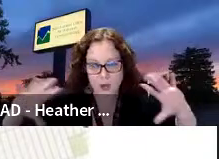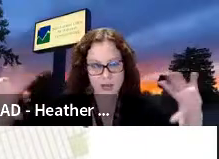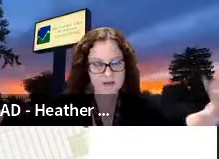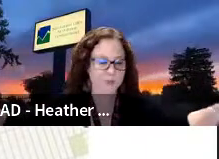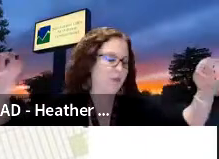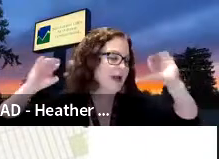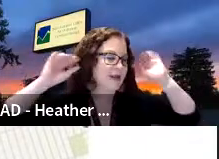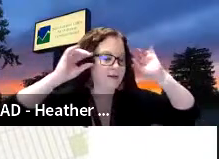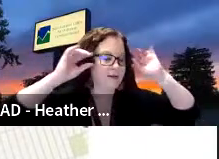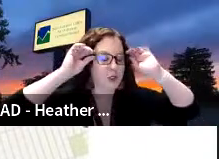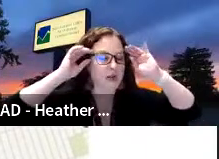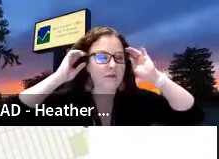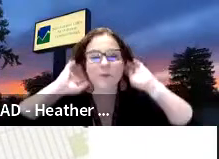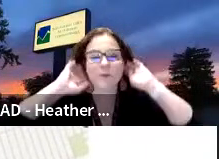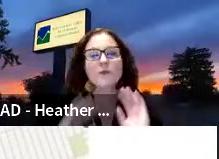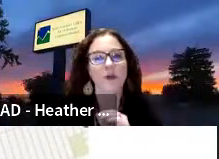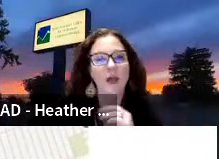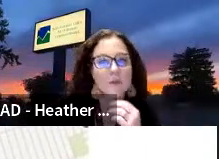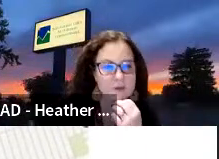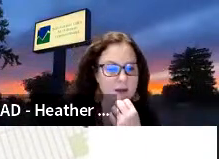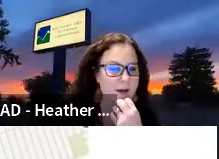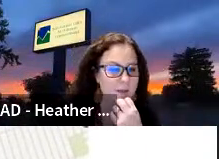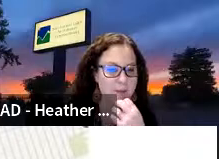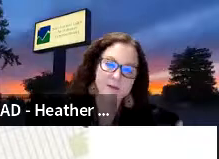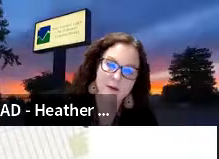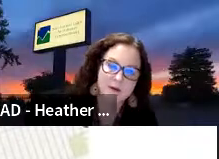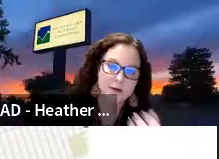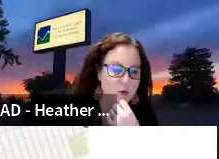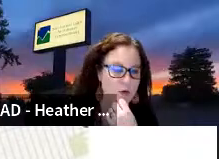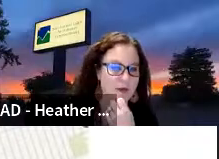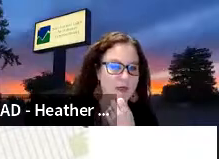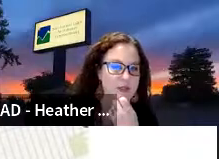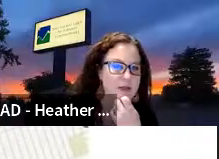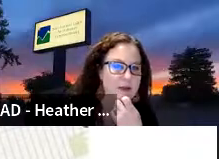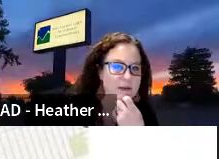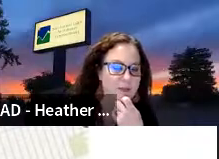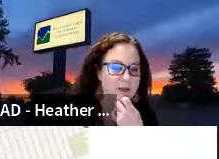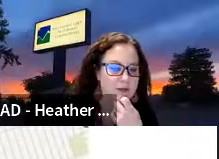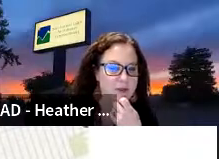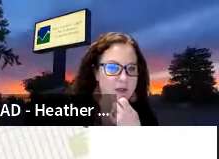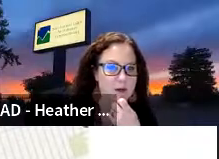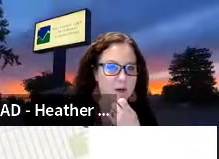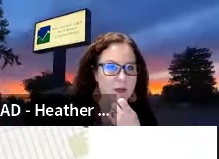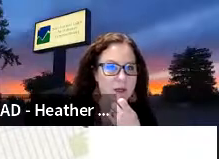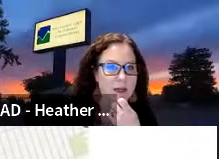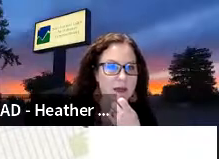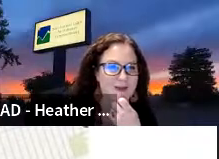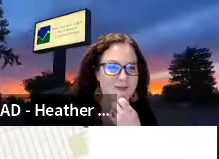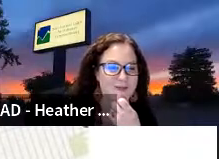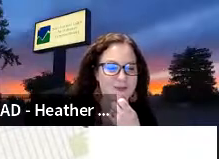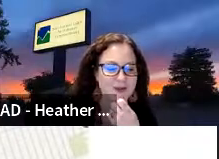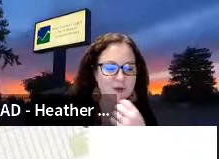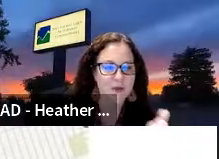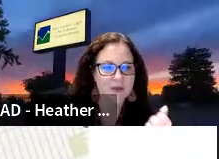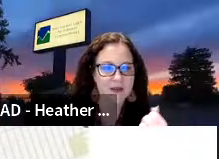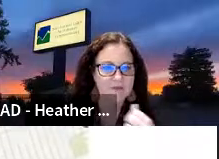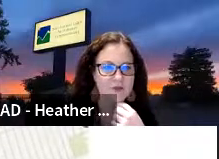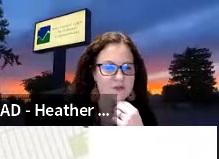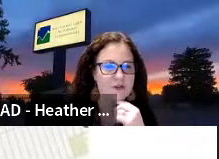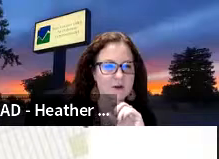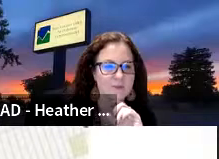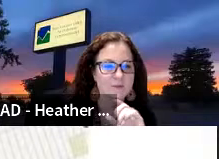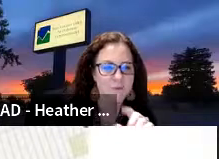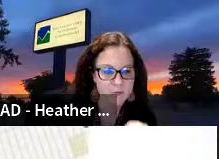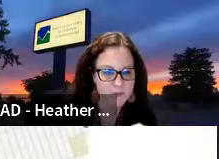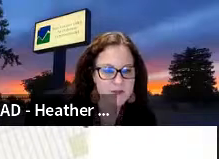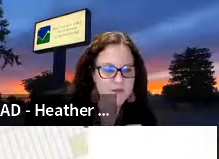crazy widespread shout it from the rooftops based on your direction, simply because we know, we want the